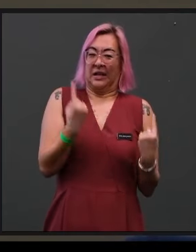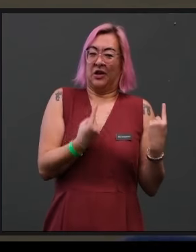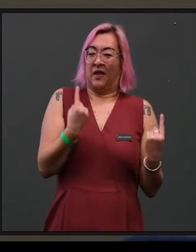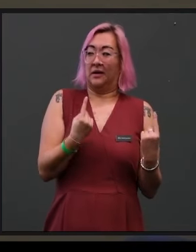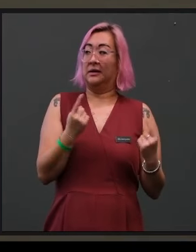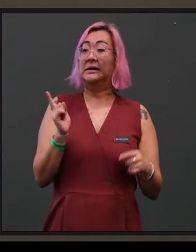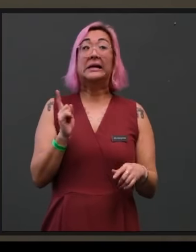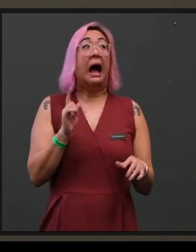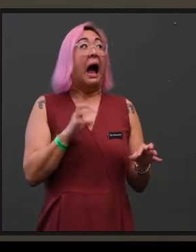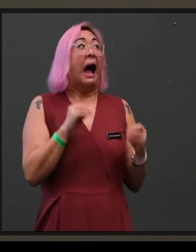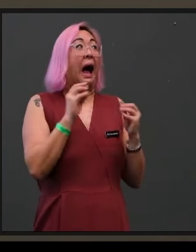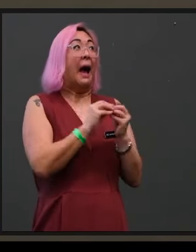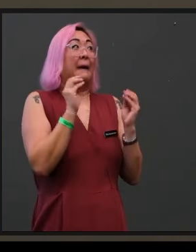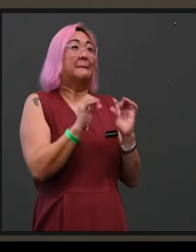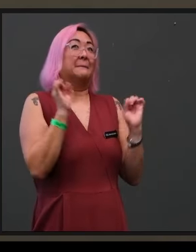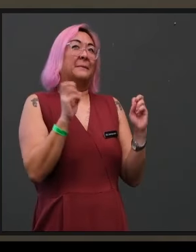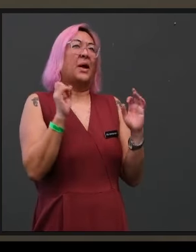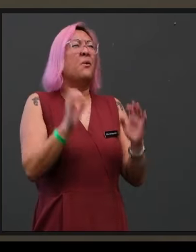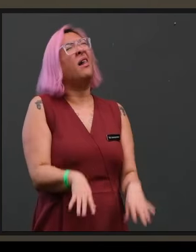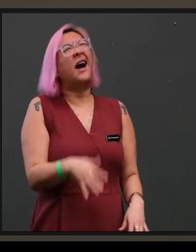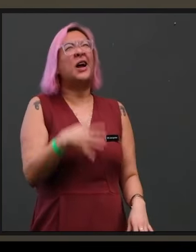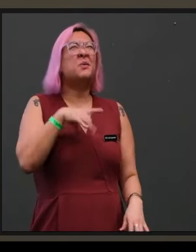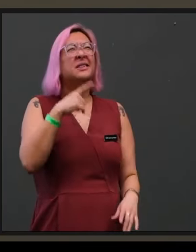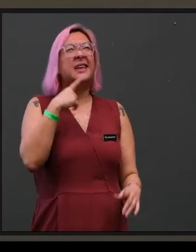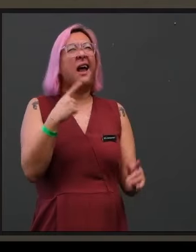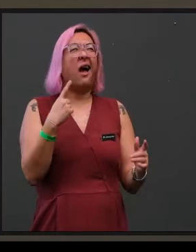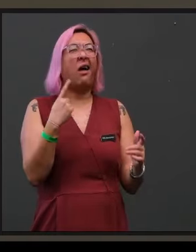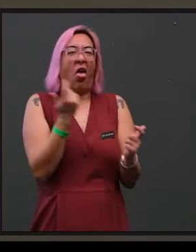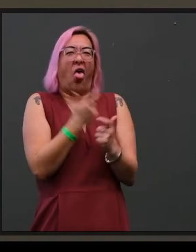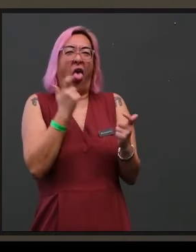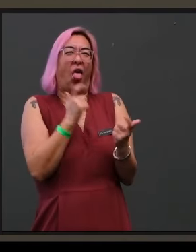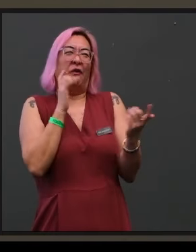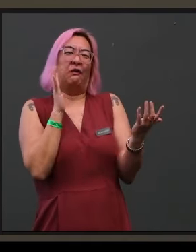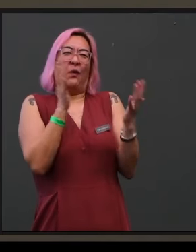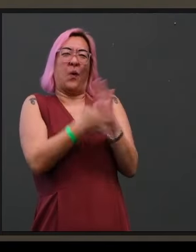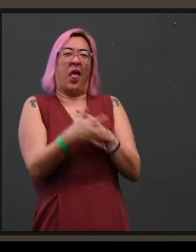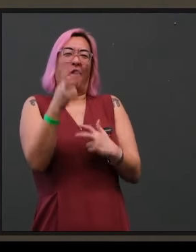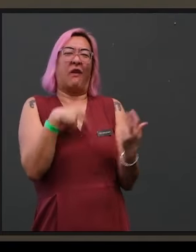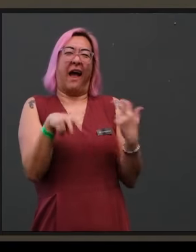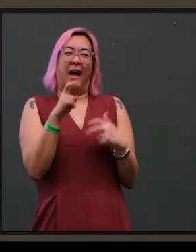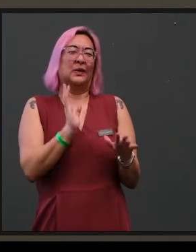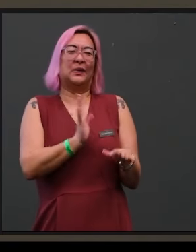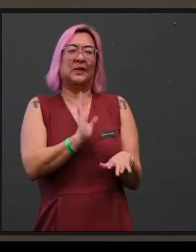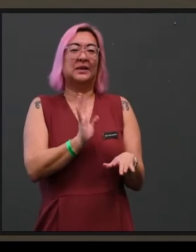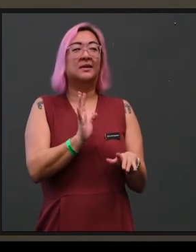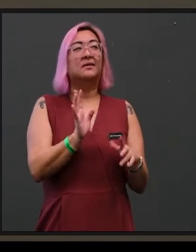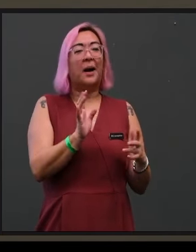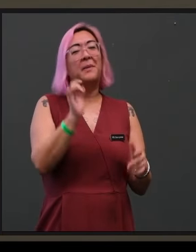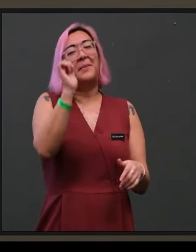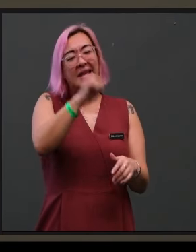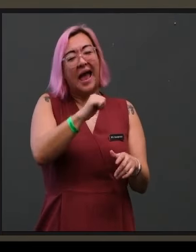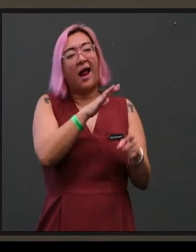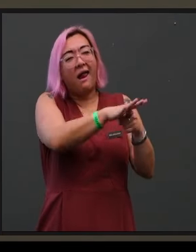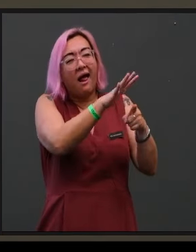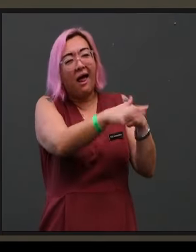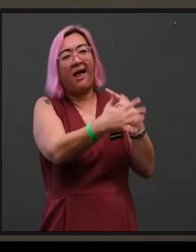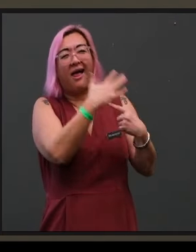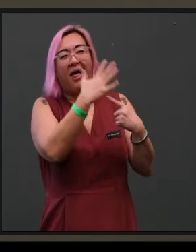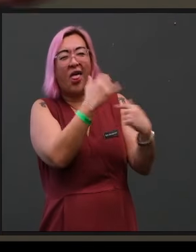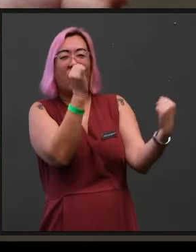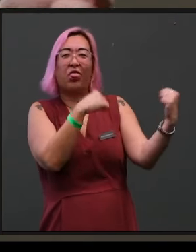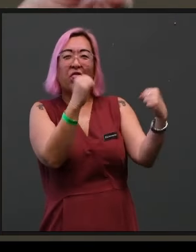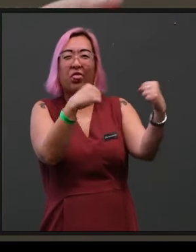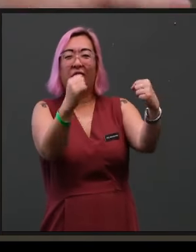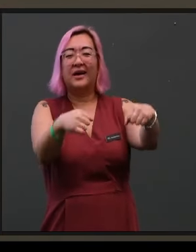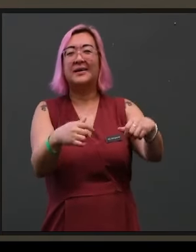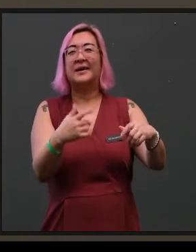I don't want to call it fooling around, but yeah, there's a lot of like doing bits and then getting distracted